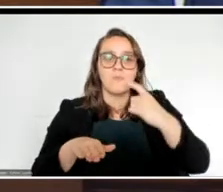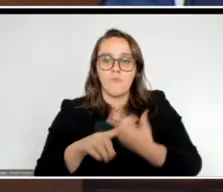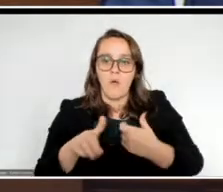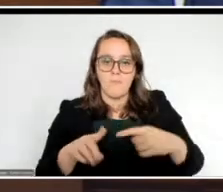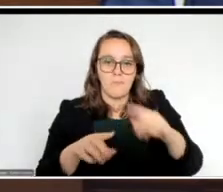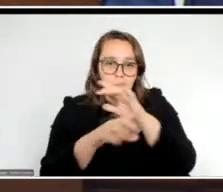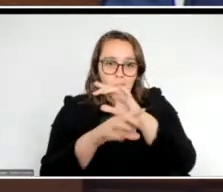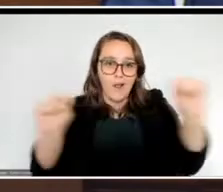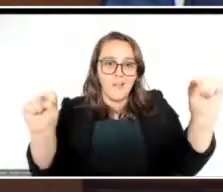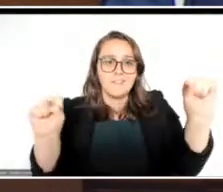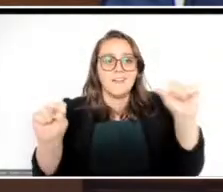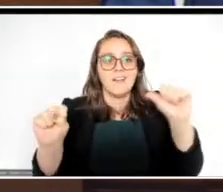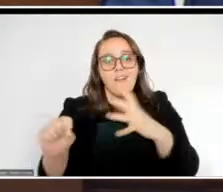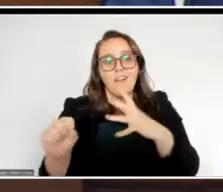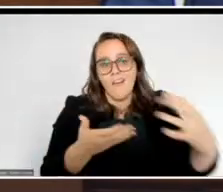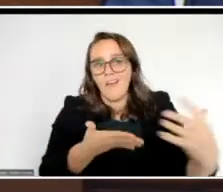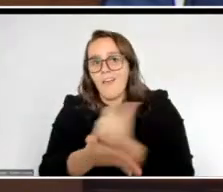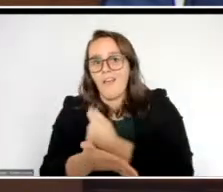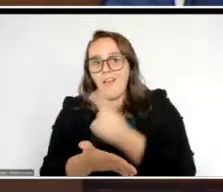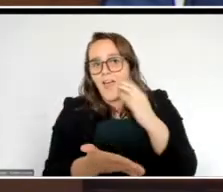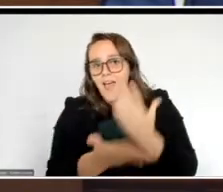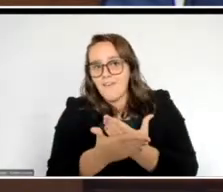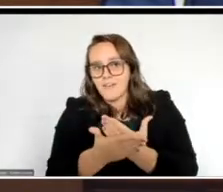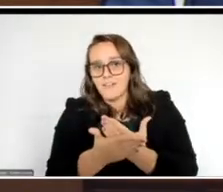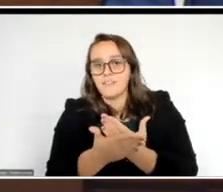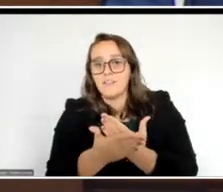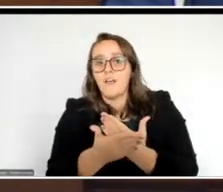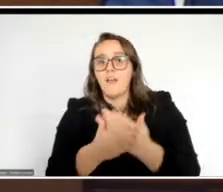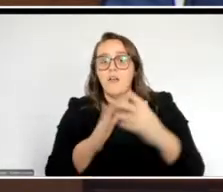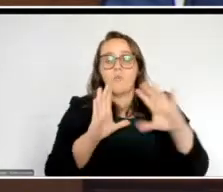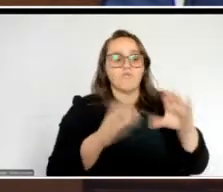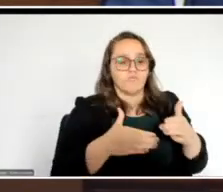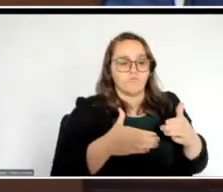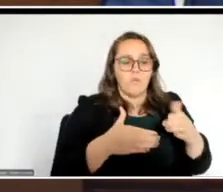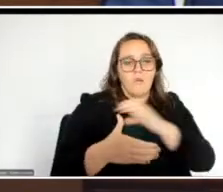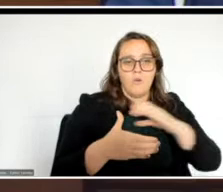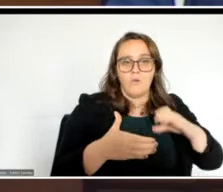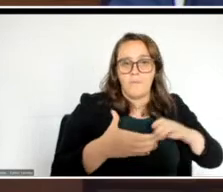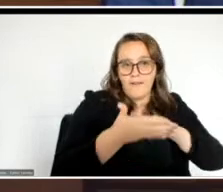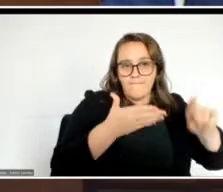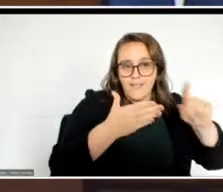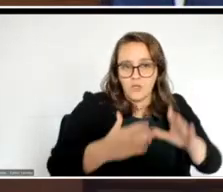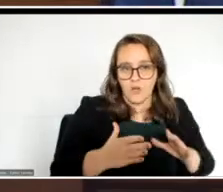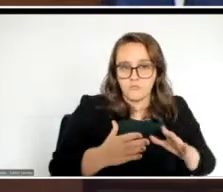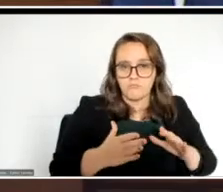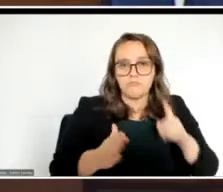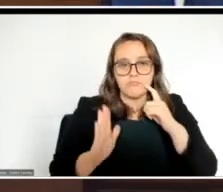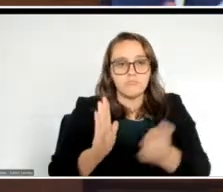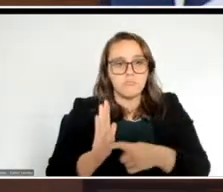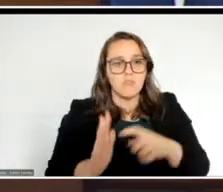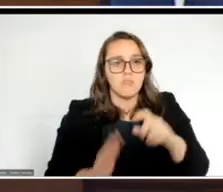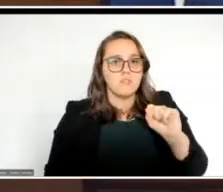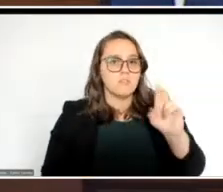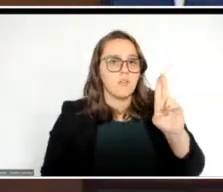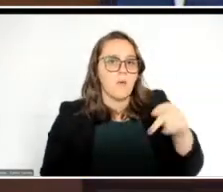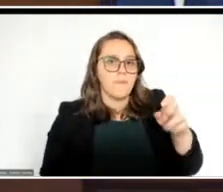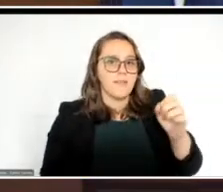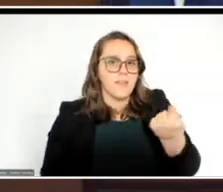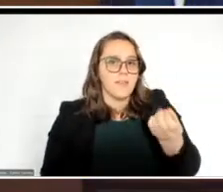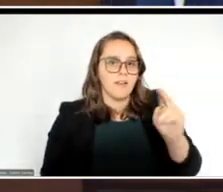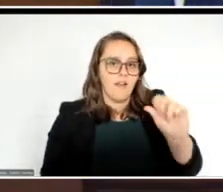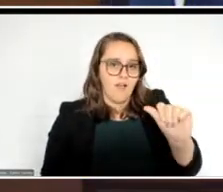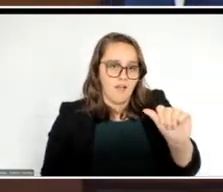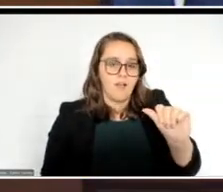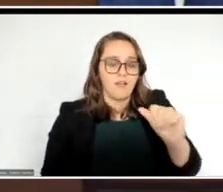evidence to congressional investigators. We also recognize that a subpoena to a former president is a serious